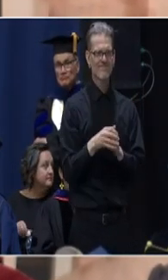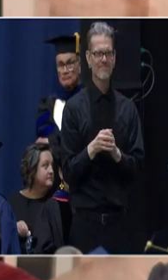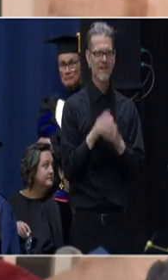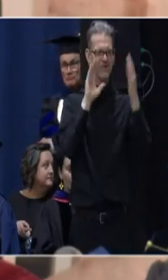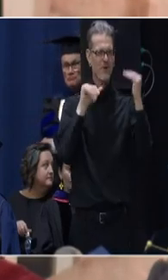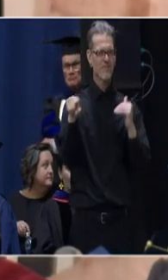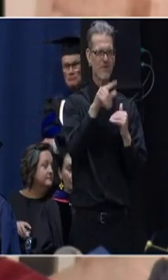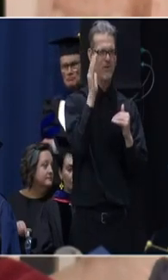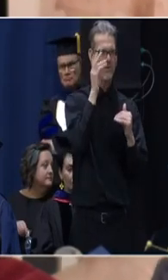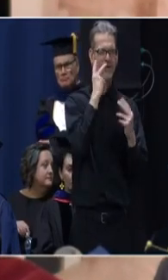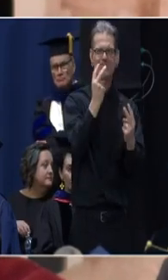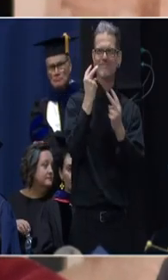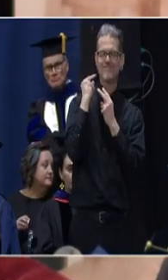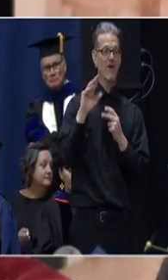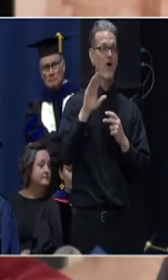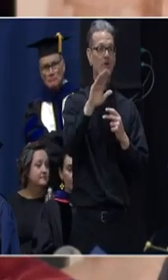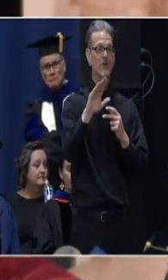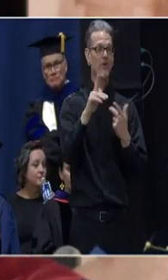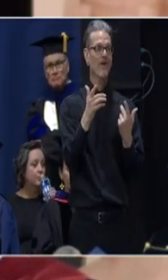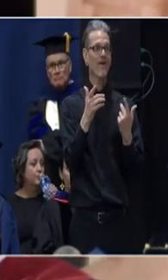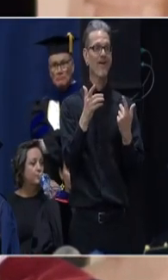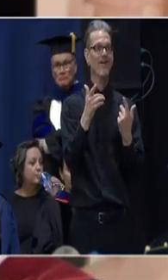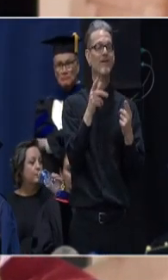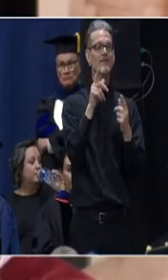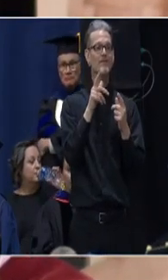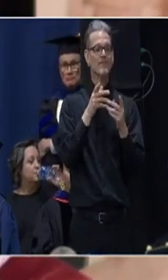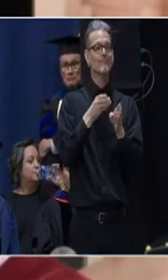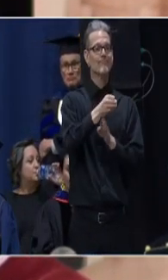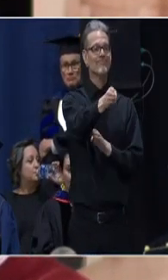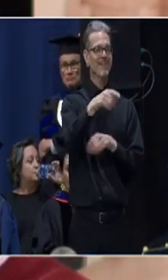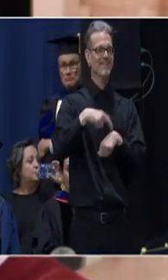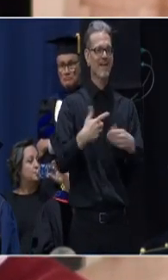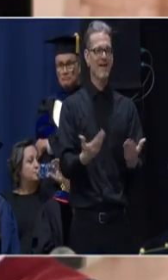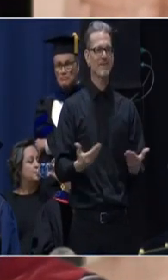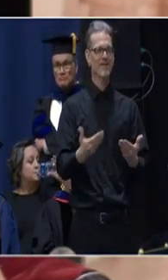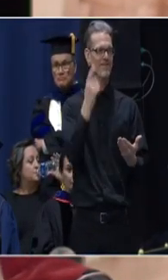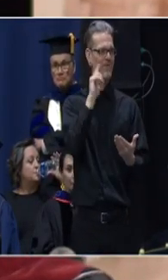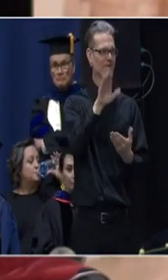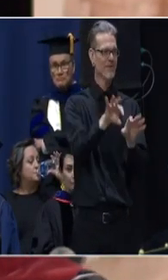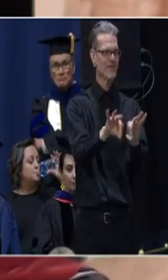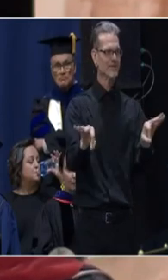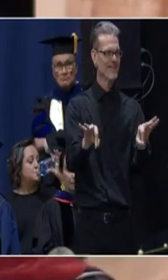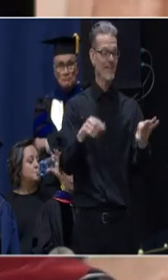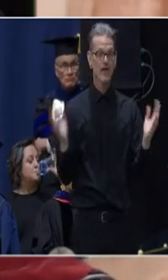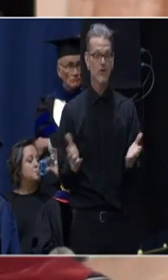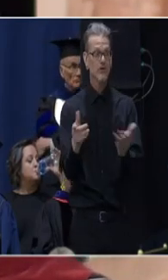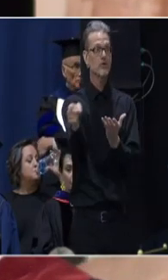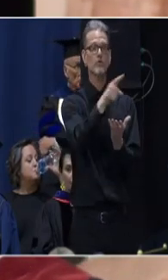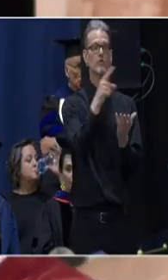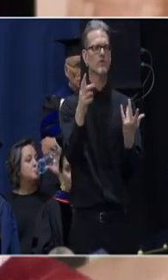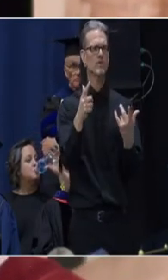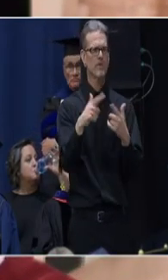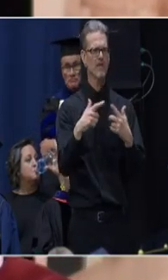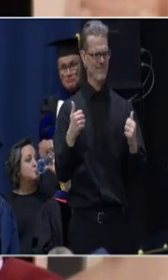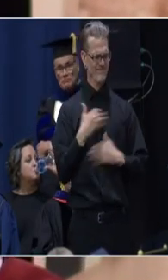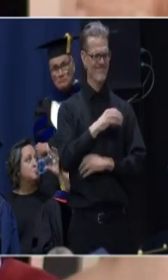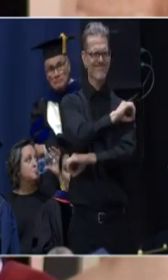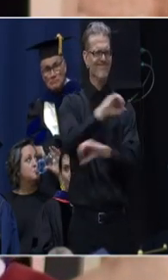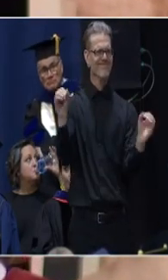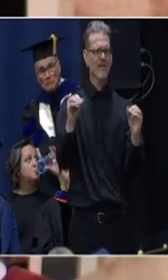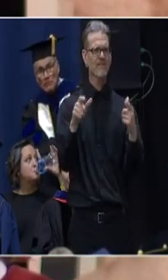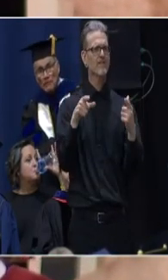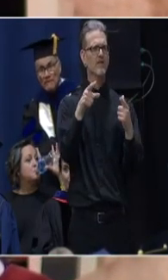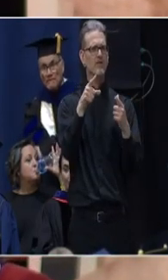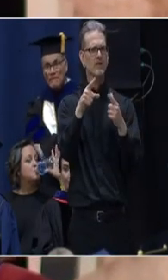on the rowing that you have done to earn your degree. And I encourage you to be fearless rowers in all of